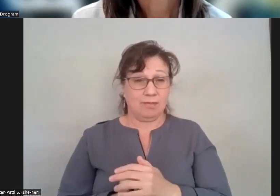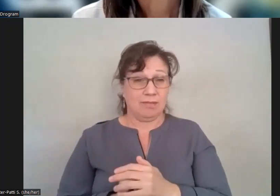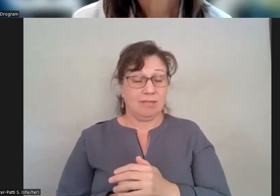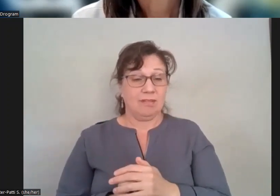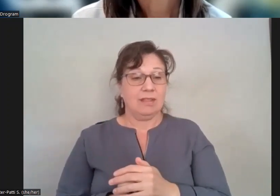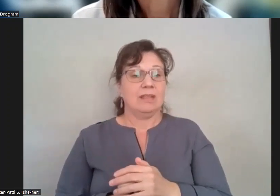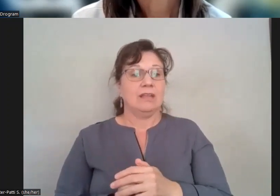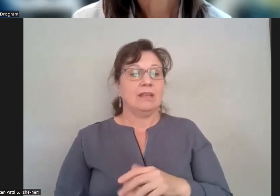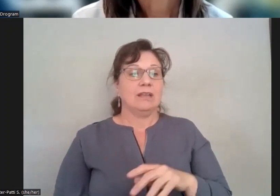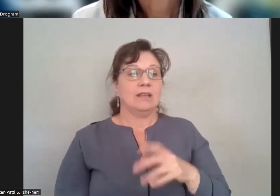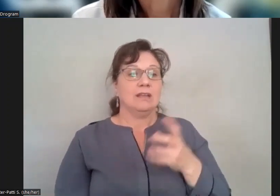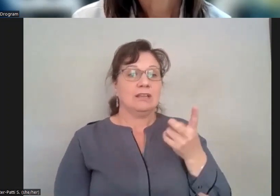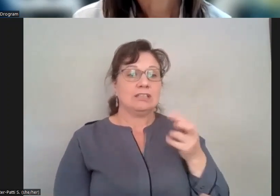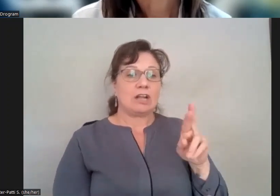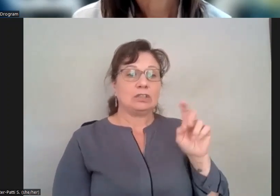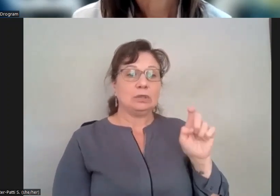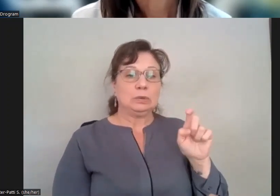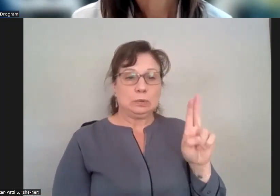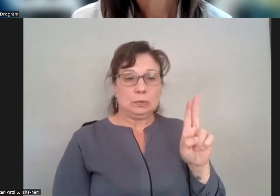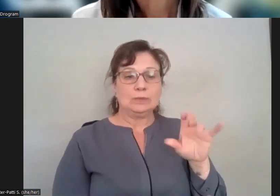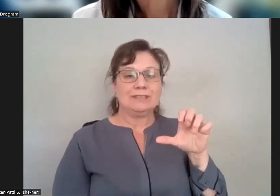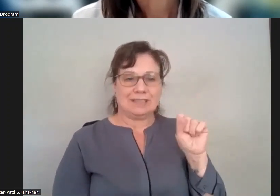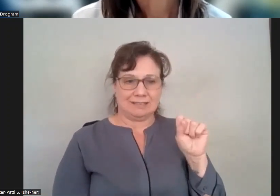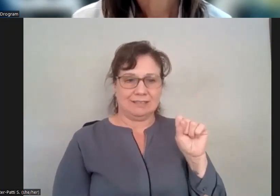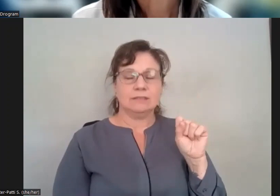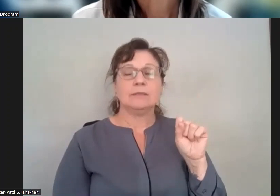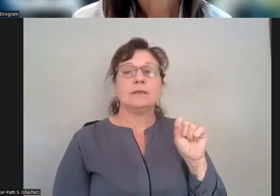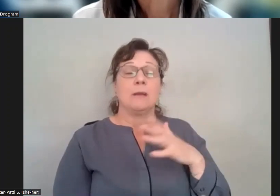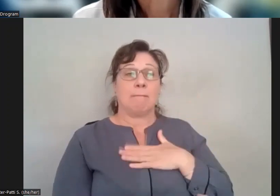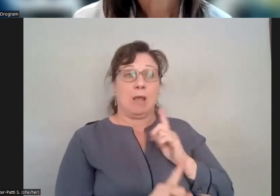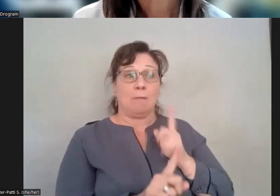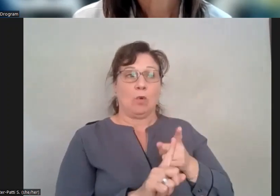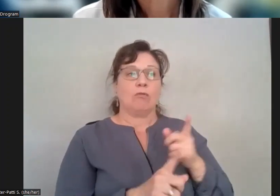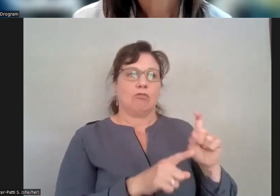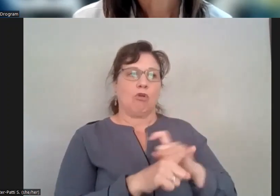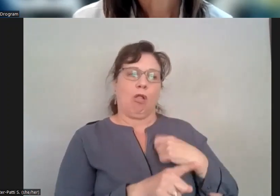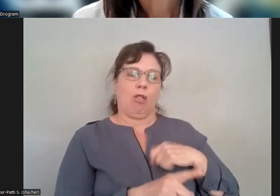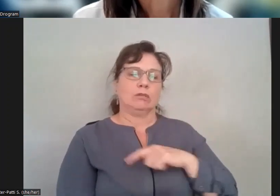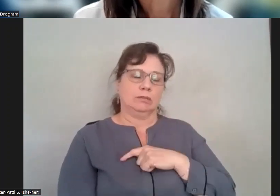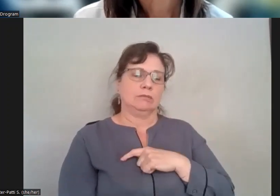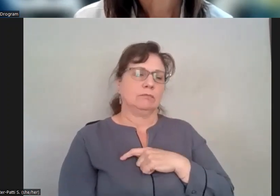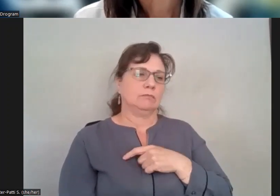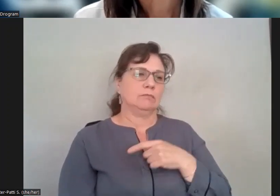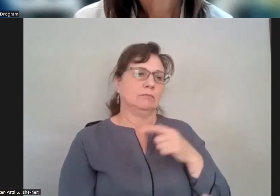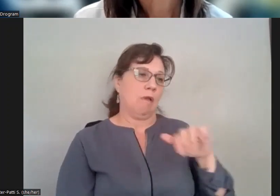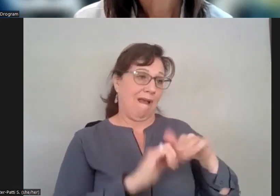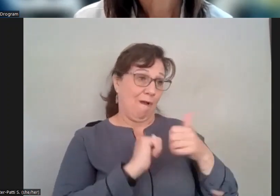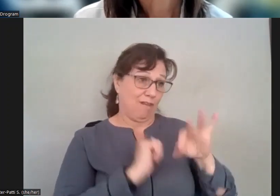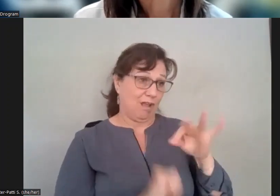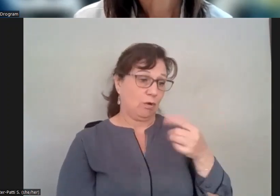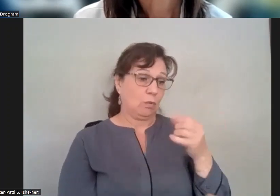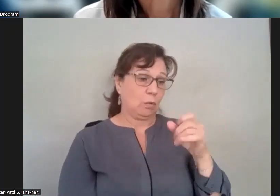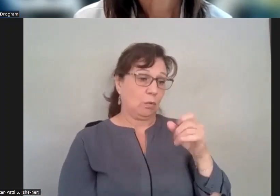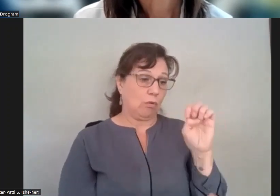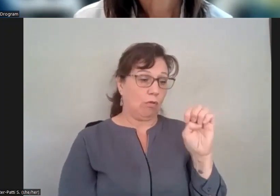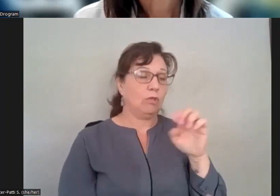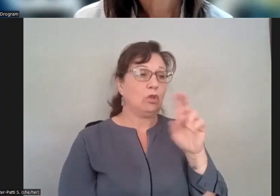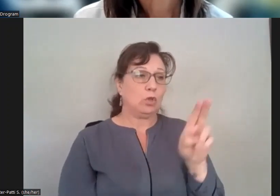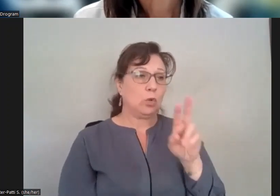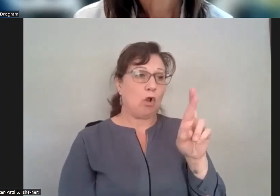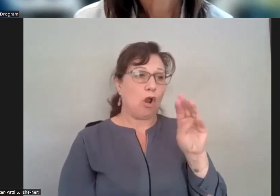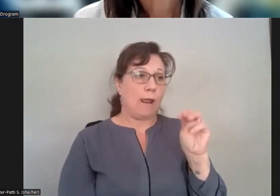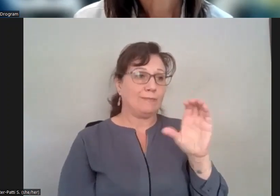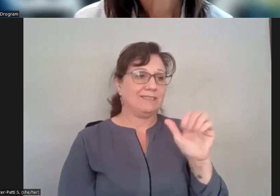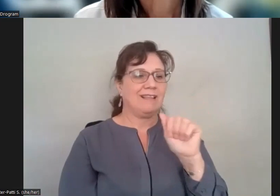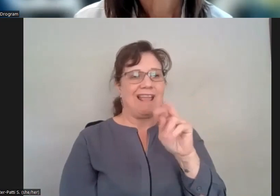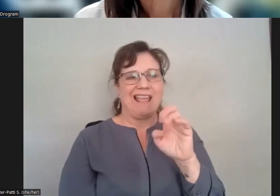Yes. So please call us. If you just Google URMC, anal dysplasia, you will find